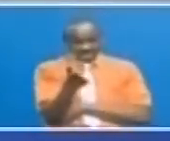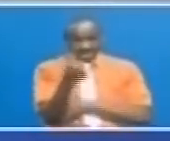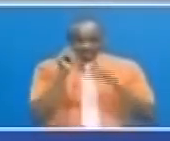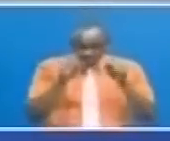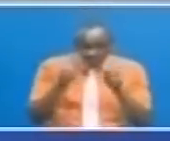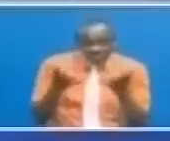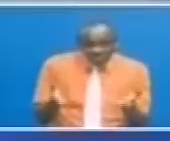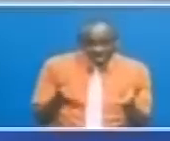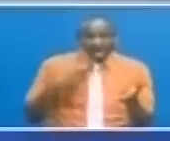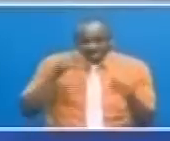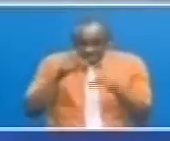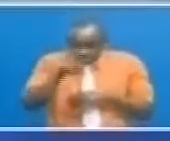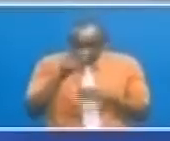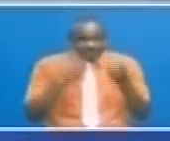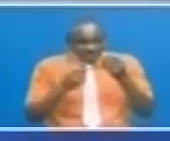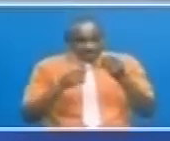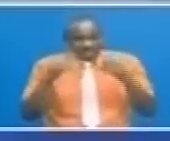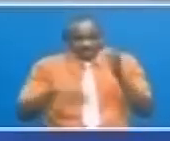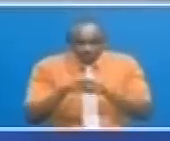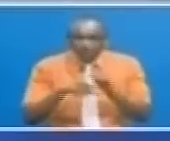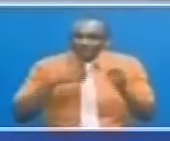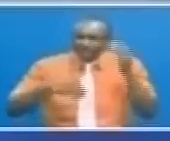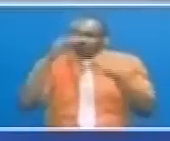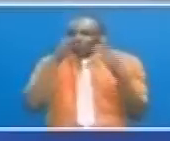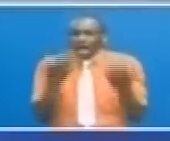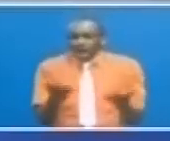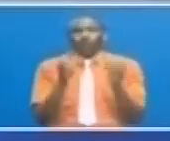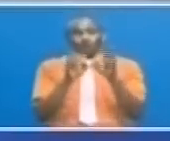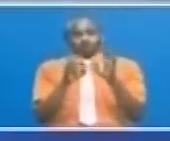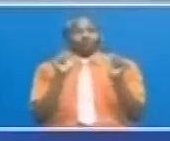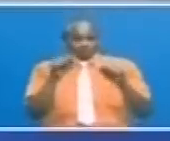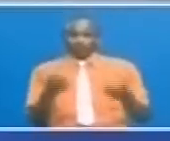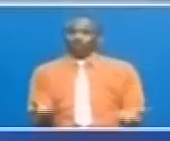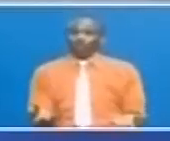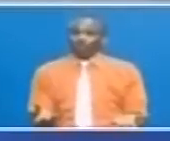not necessarily as a player, but as a professional coach,